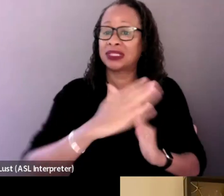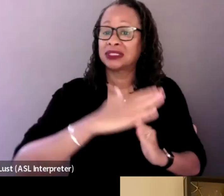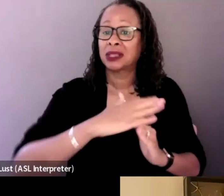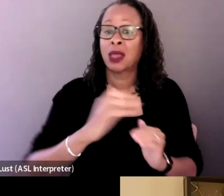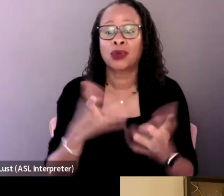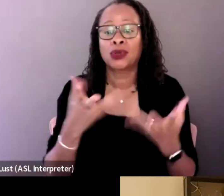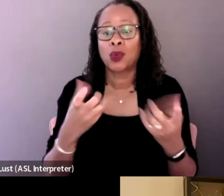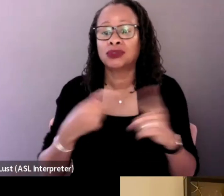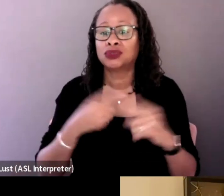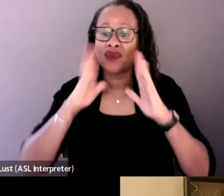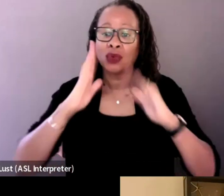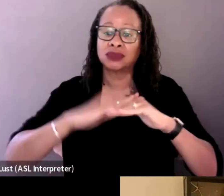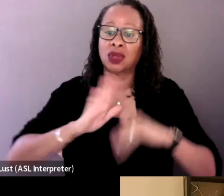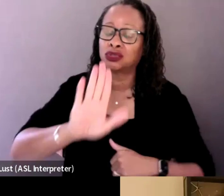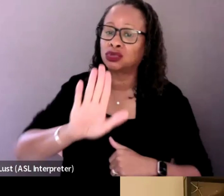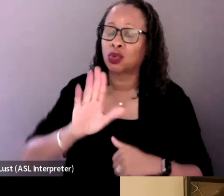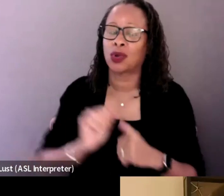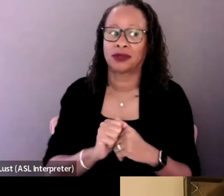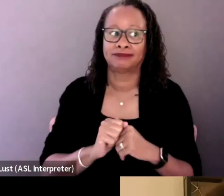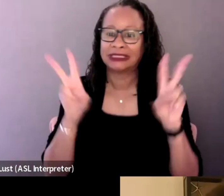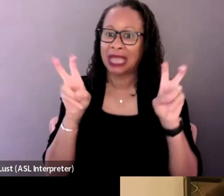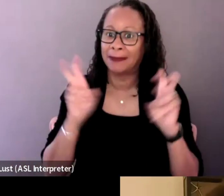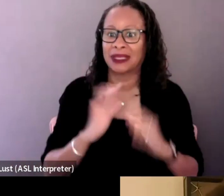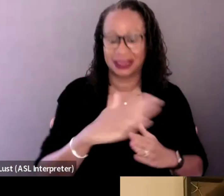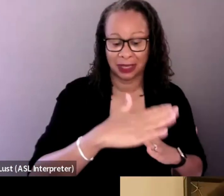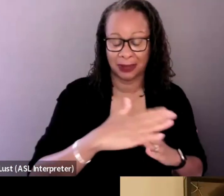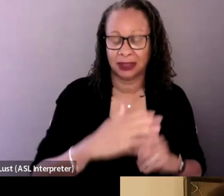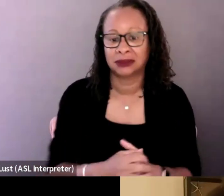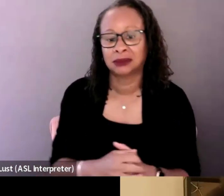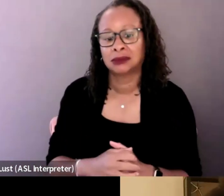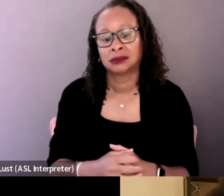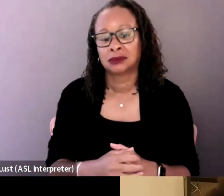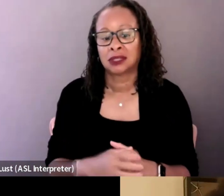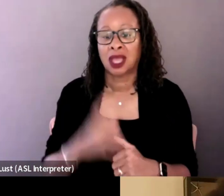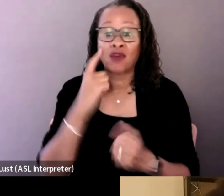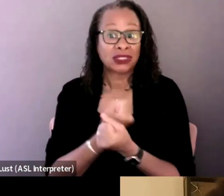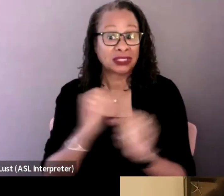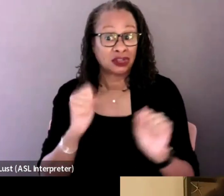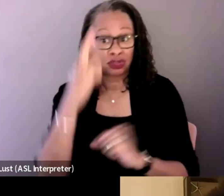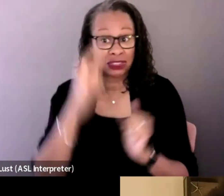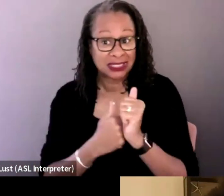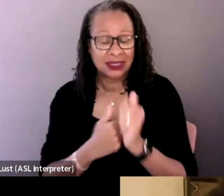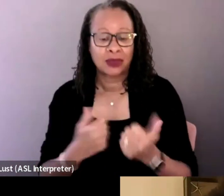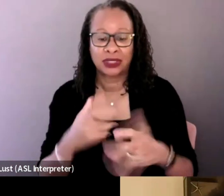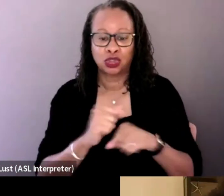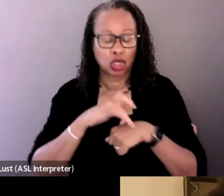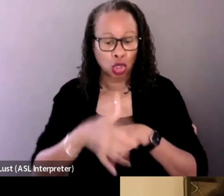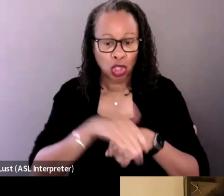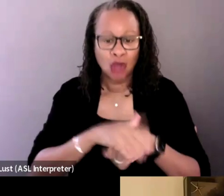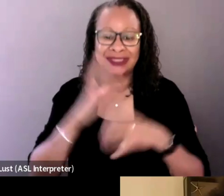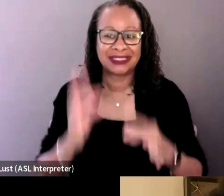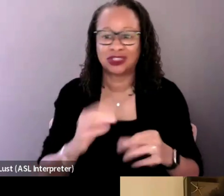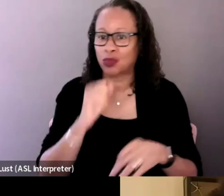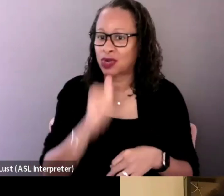focus on your subject, the Taliban? For security purpose, we really took it early on, this decision that